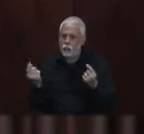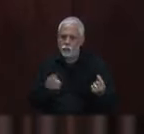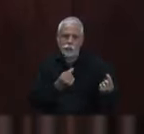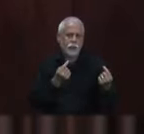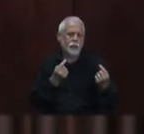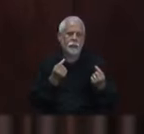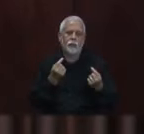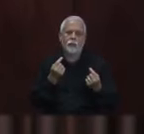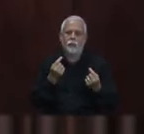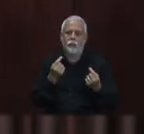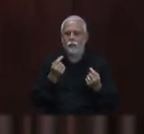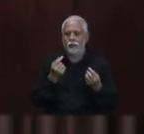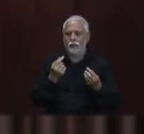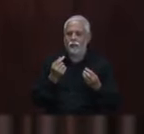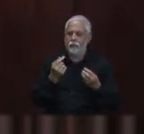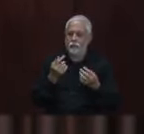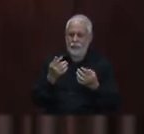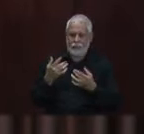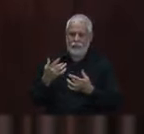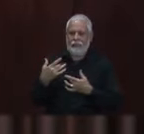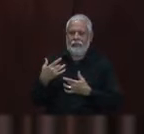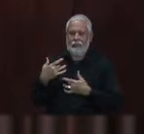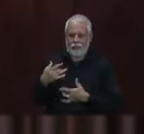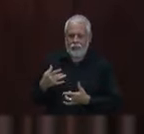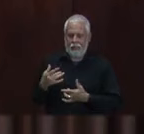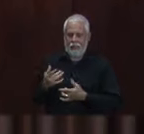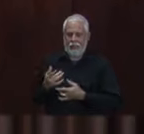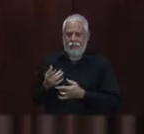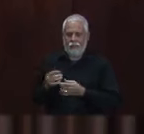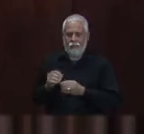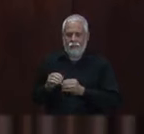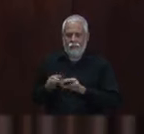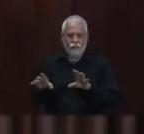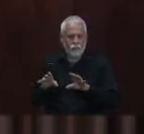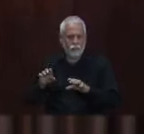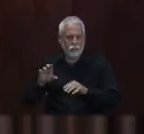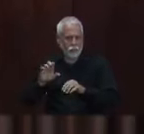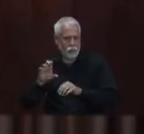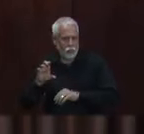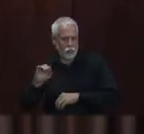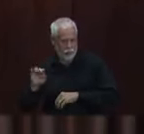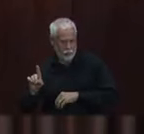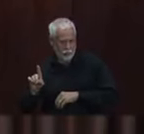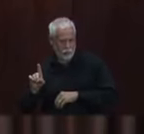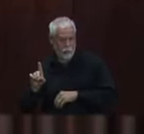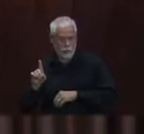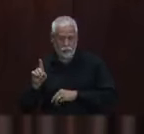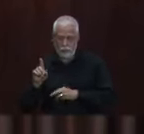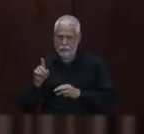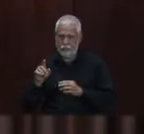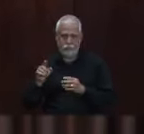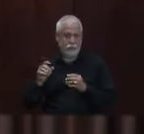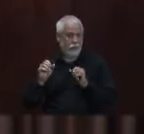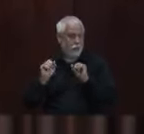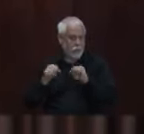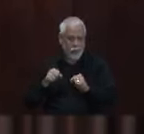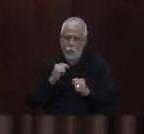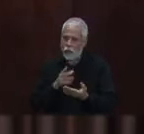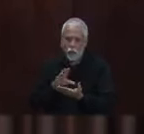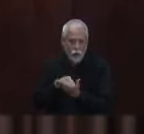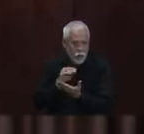that are sort of most conducive to where COVID could be transmitted, are we just able to